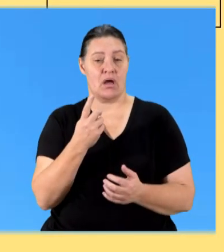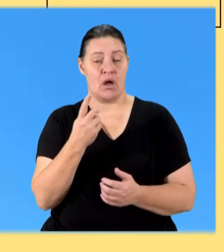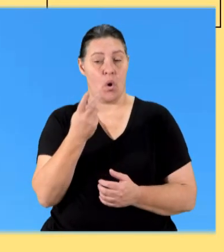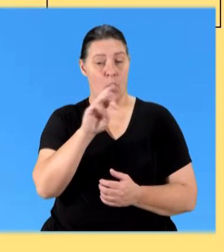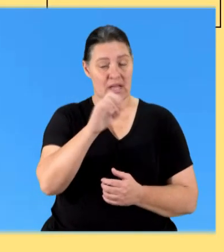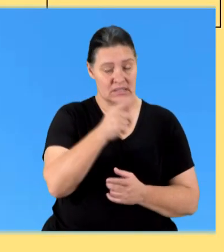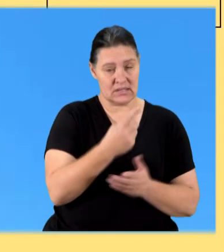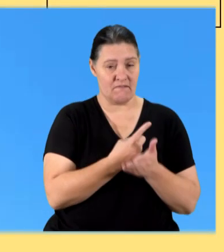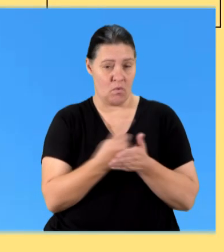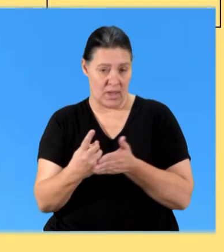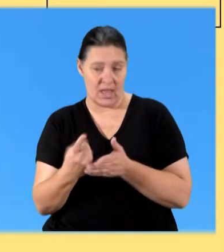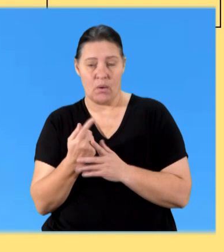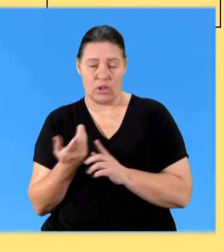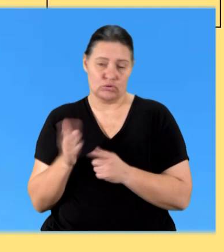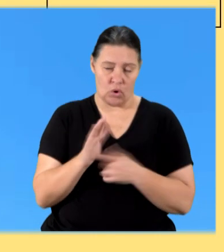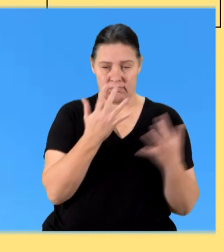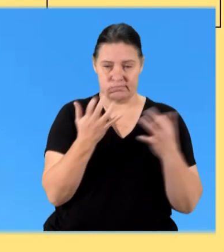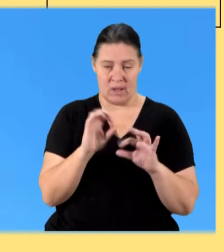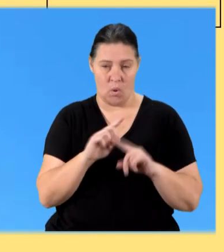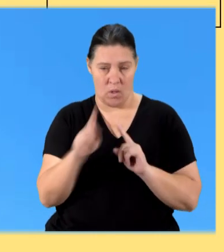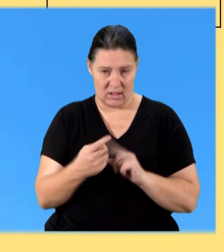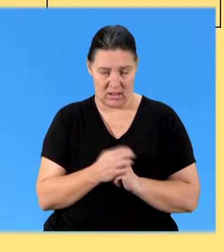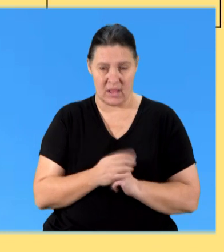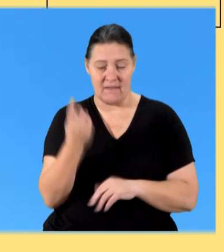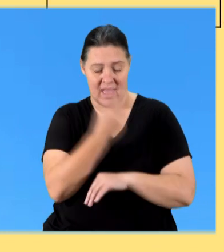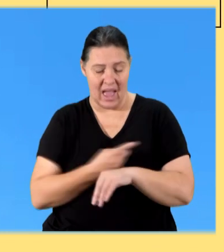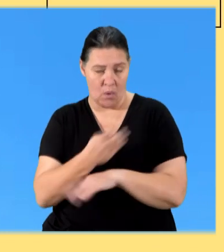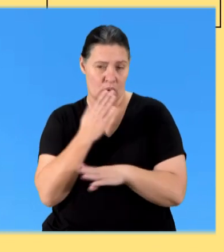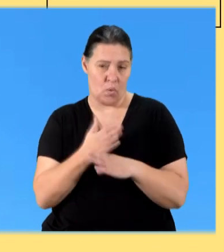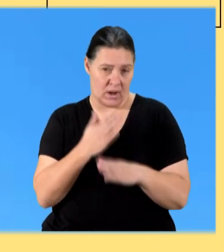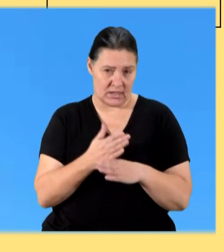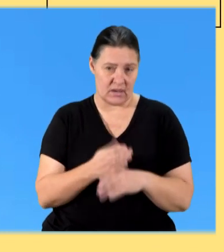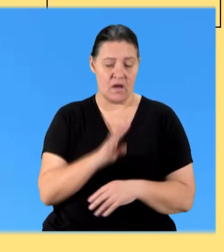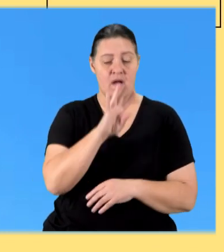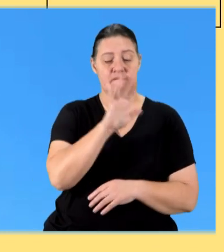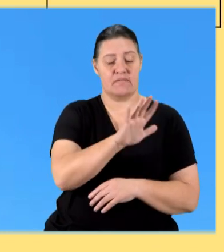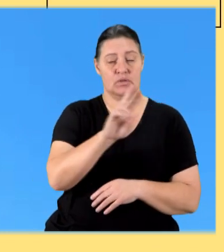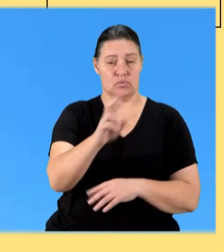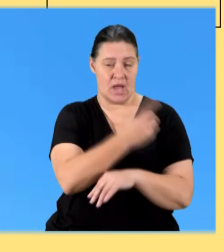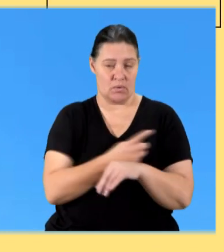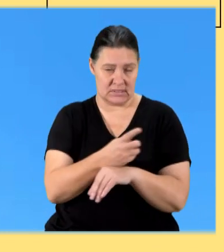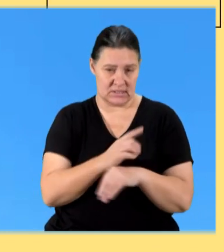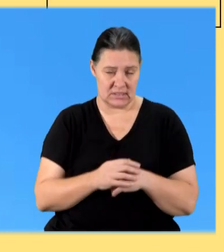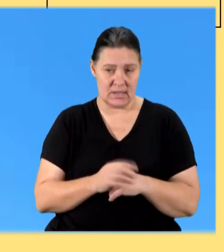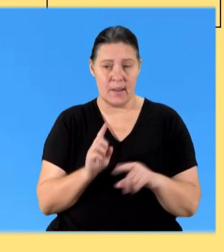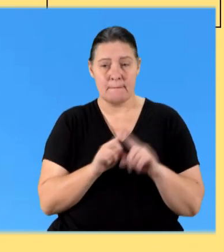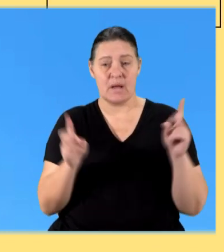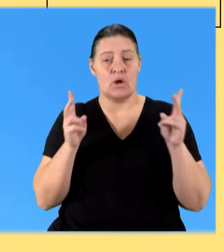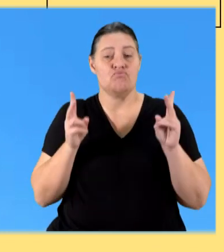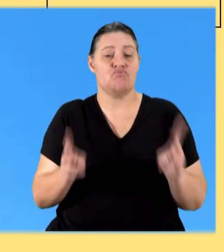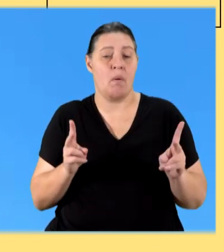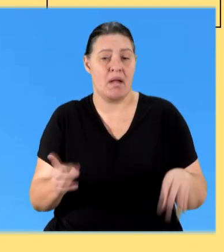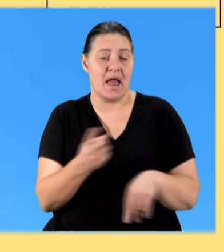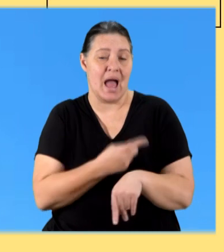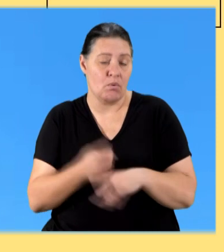show all workings. We have the hours that he has worked 52 hours. But the normal